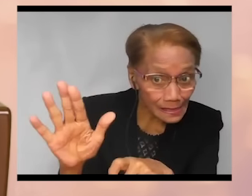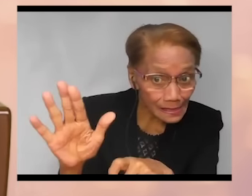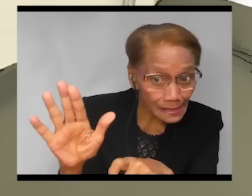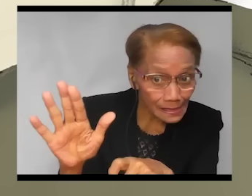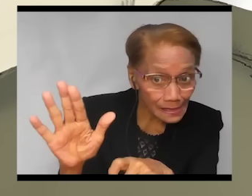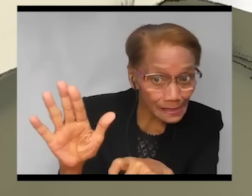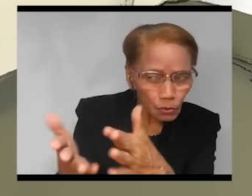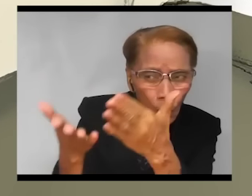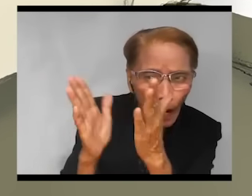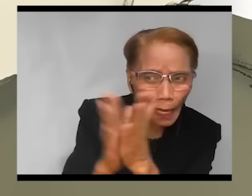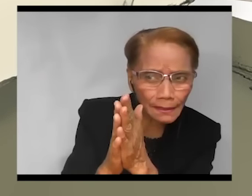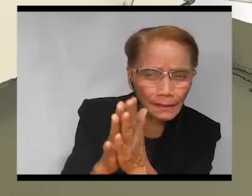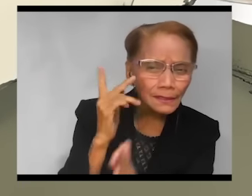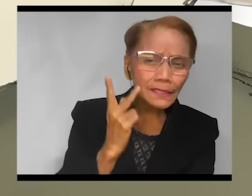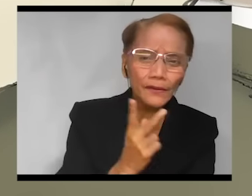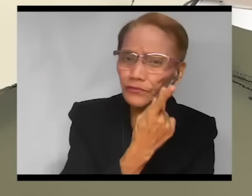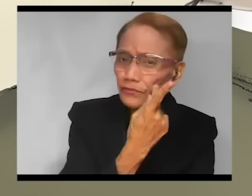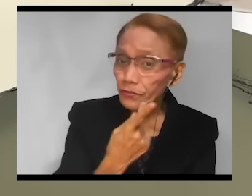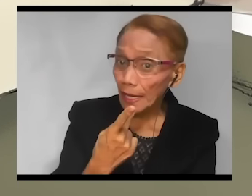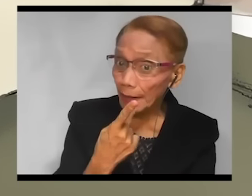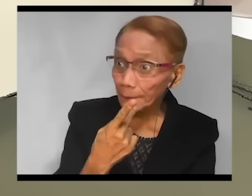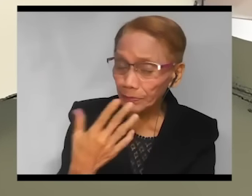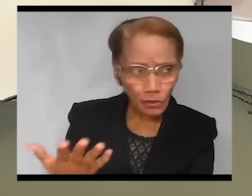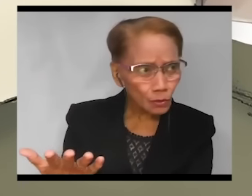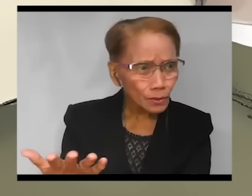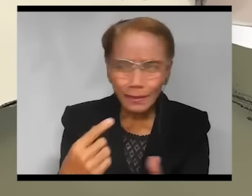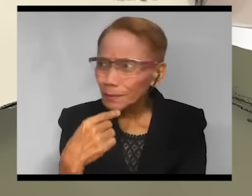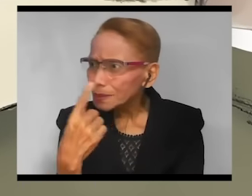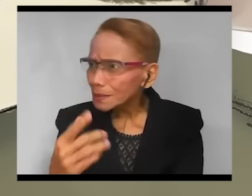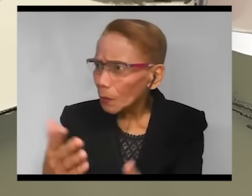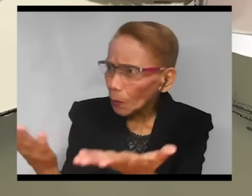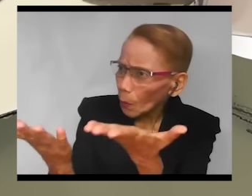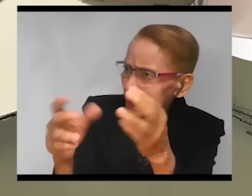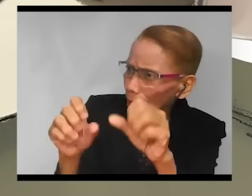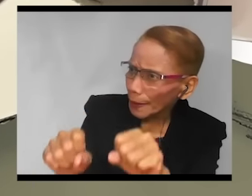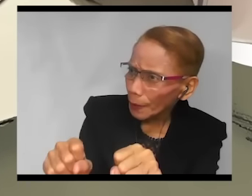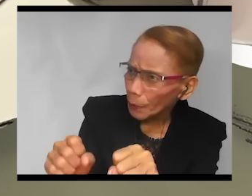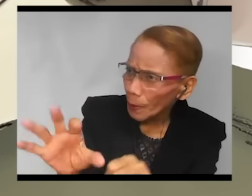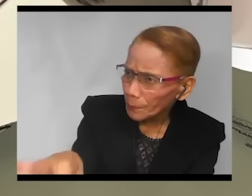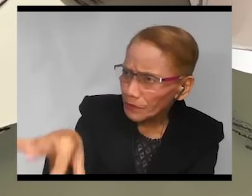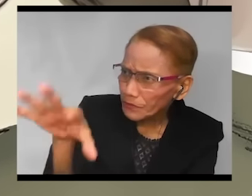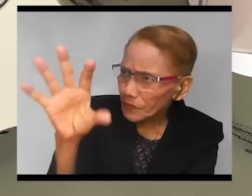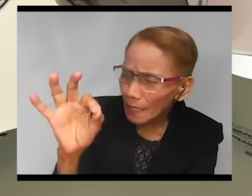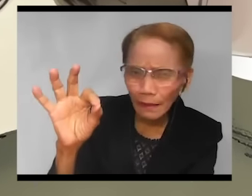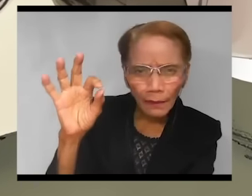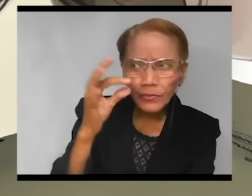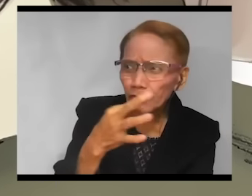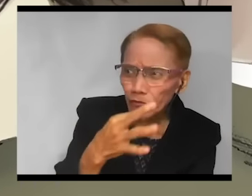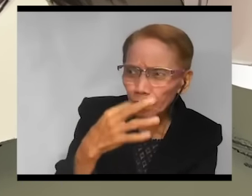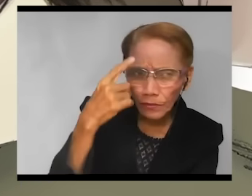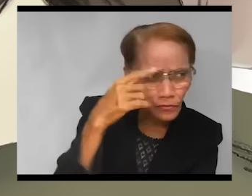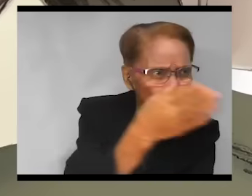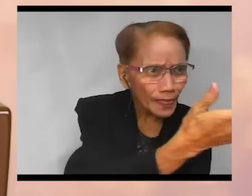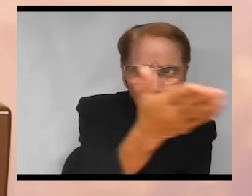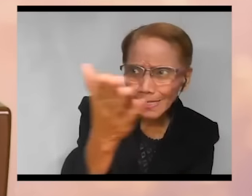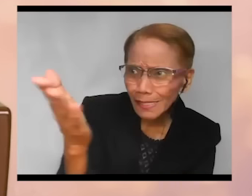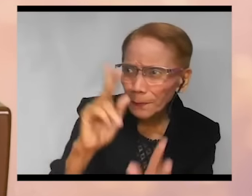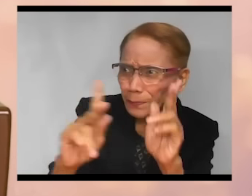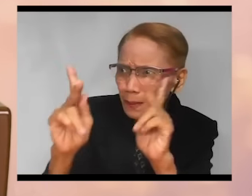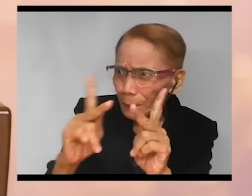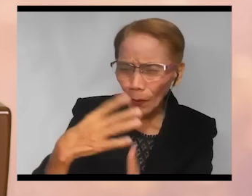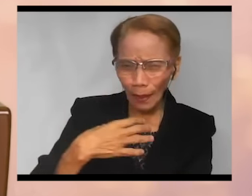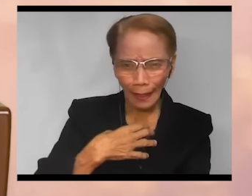"No, where can we find food for these people, for they're hungry?"